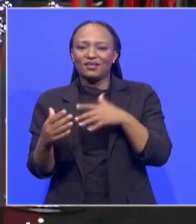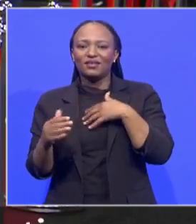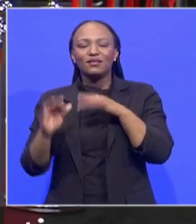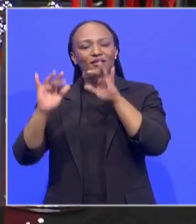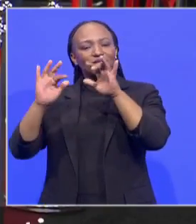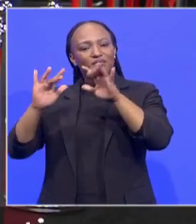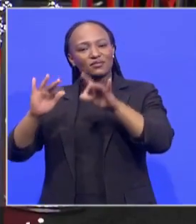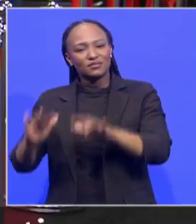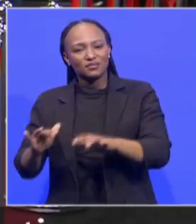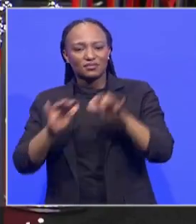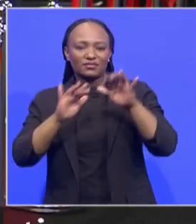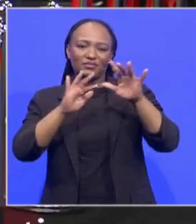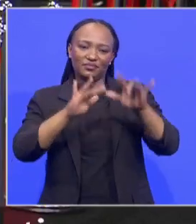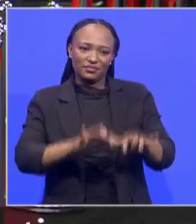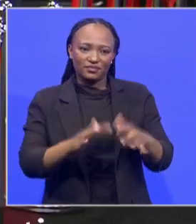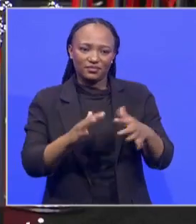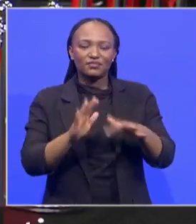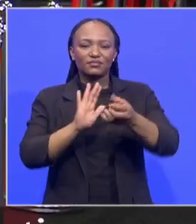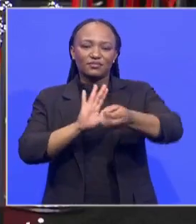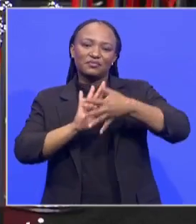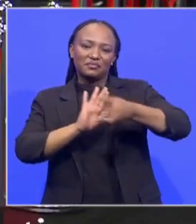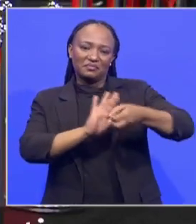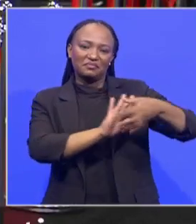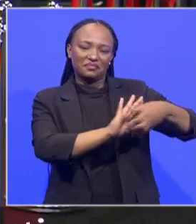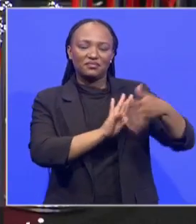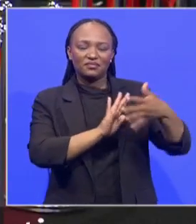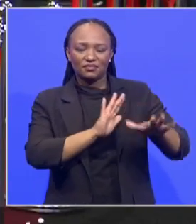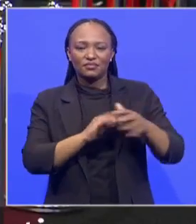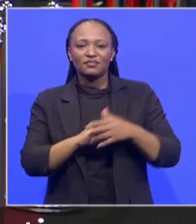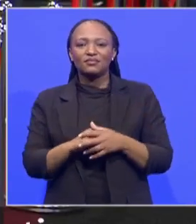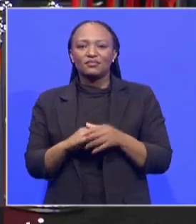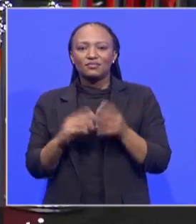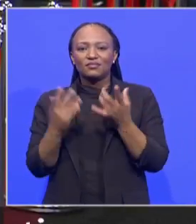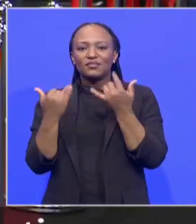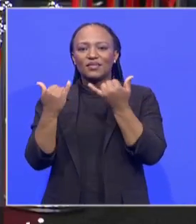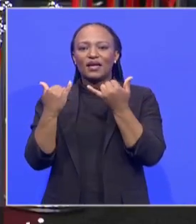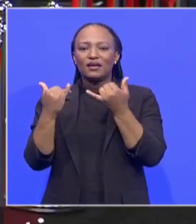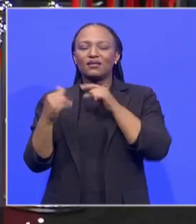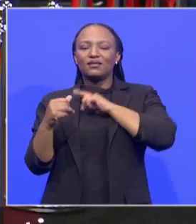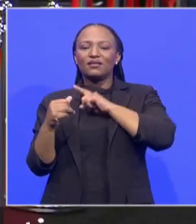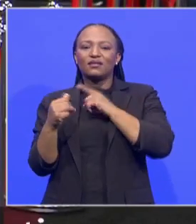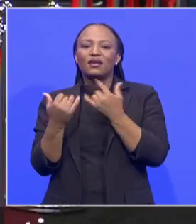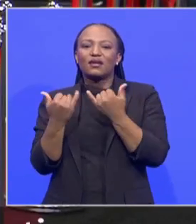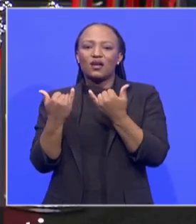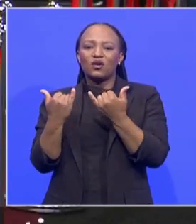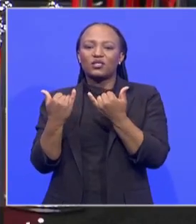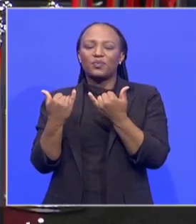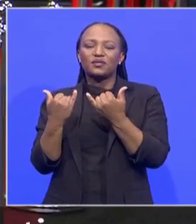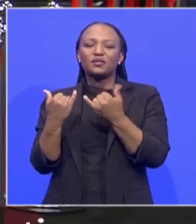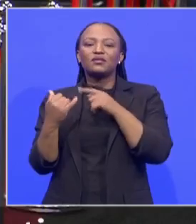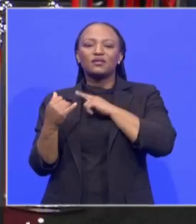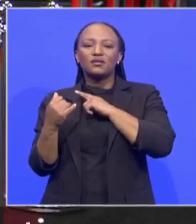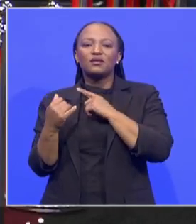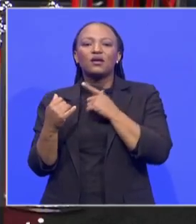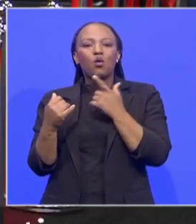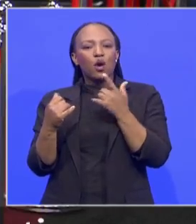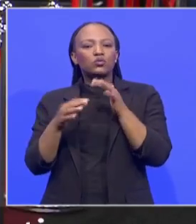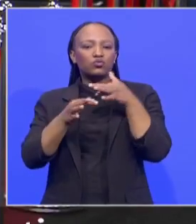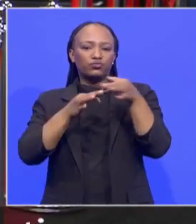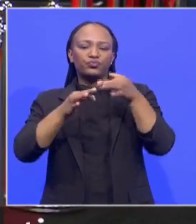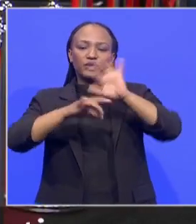process, across all provinces, and what this then means for the voters. They also sought to clarify